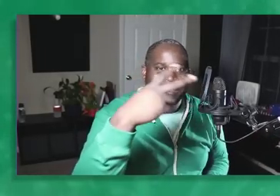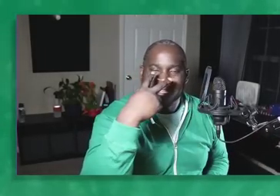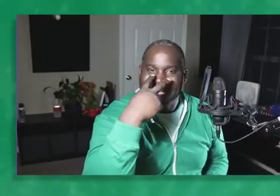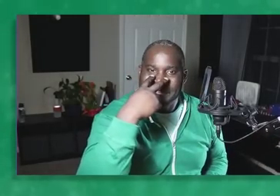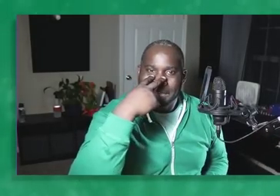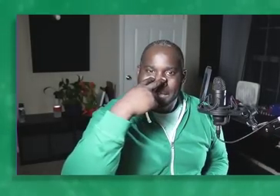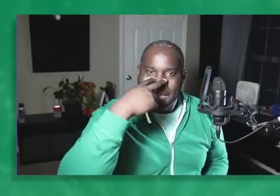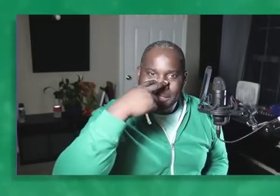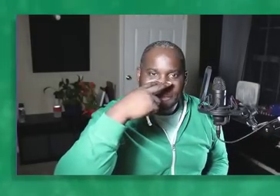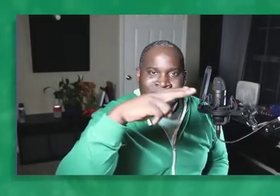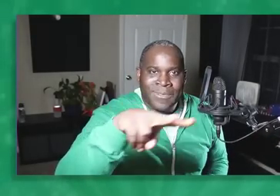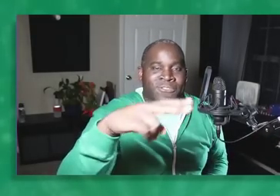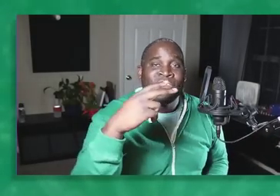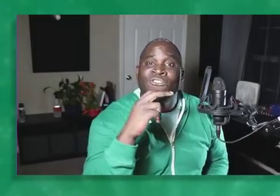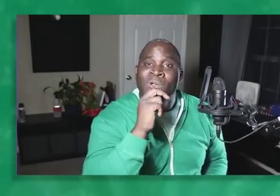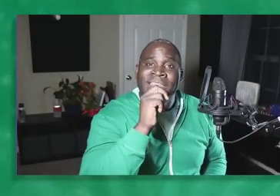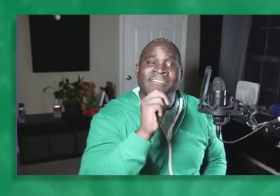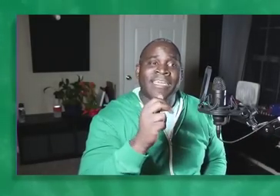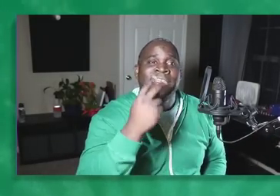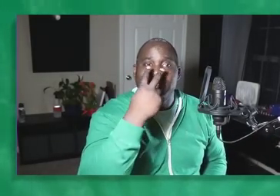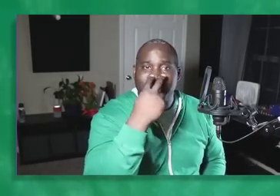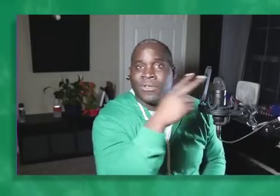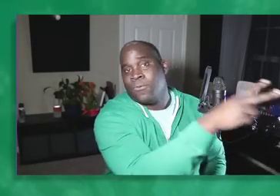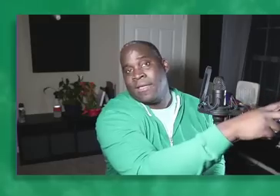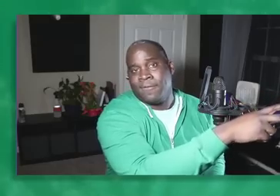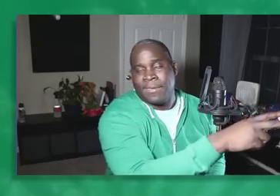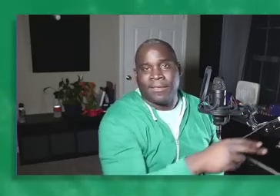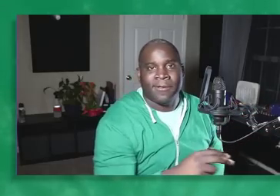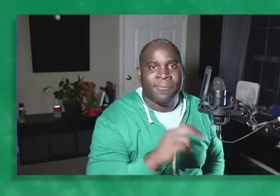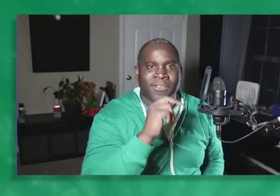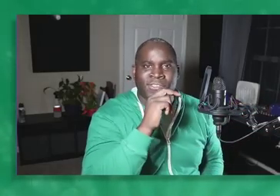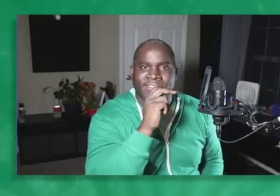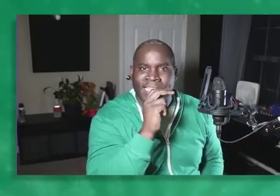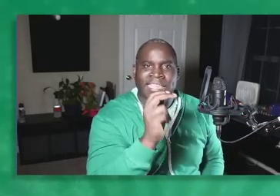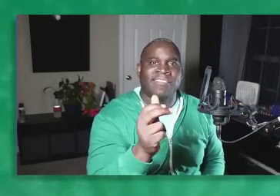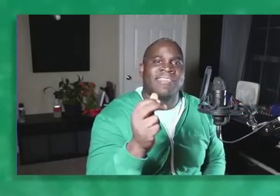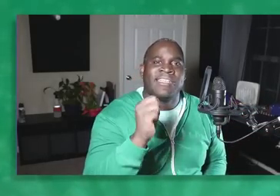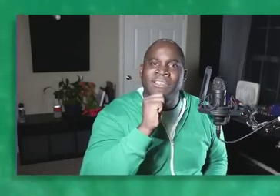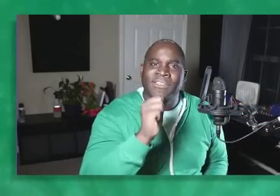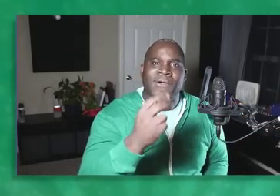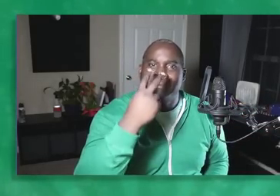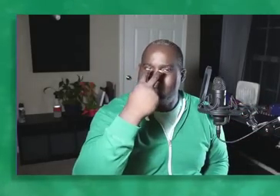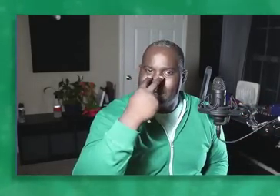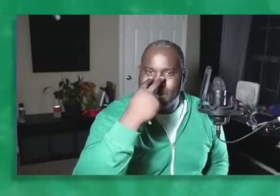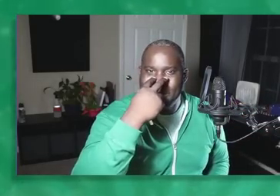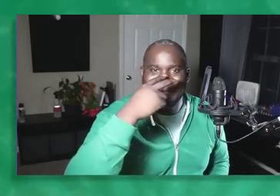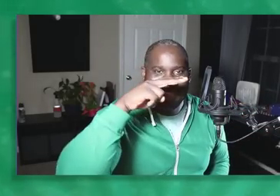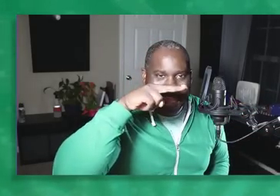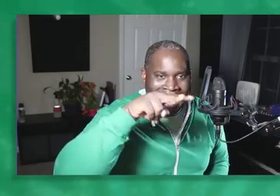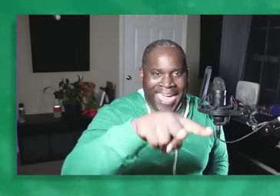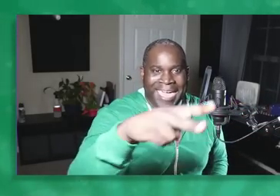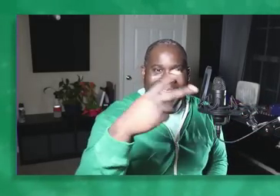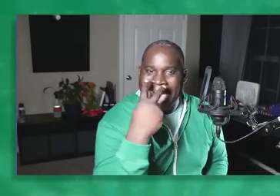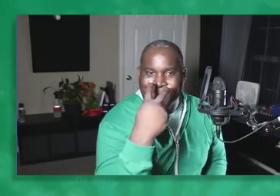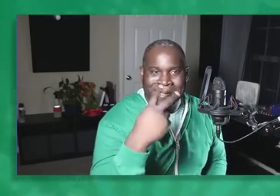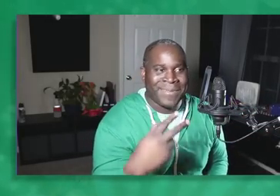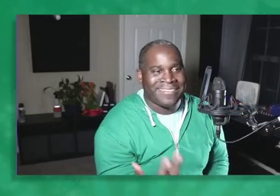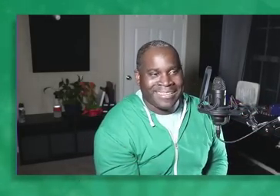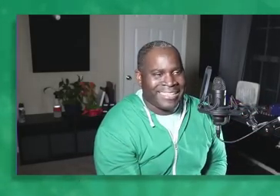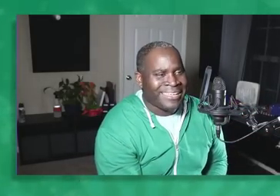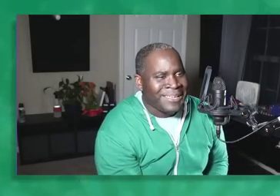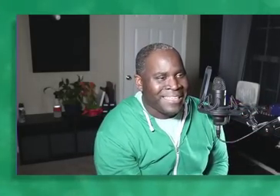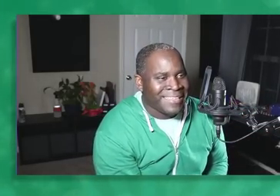look. She's trying to sign, don't look away from me. But she's signing instead, don't look at